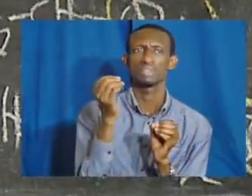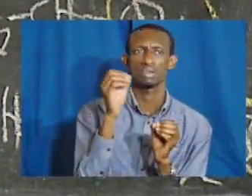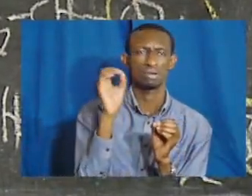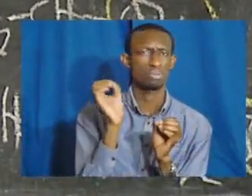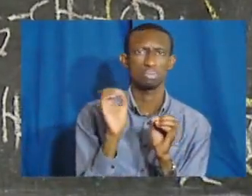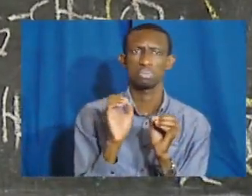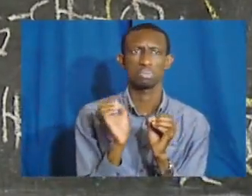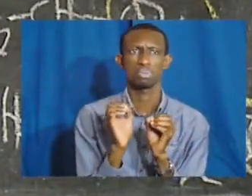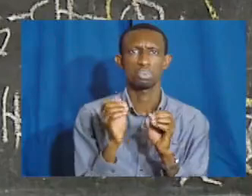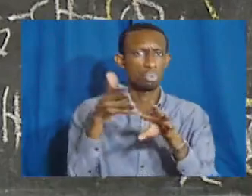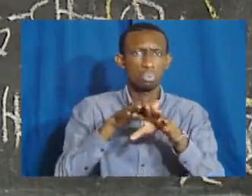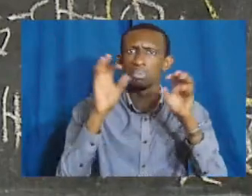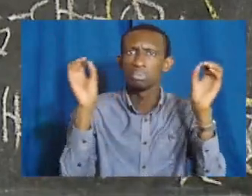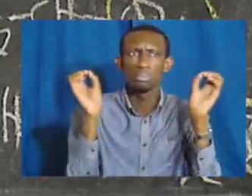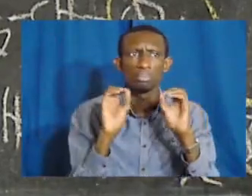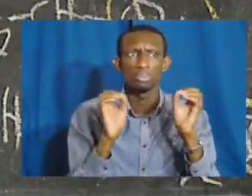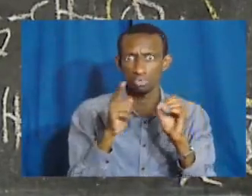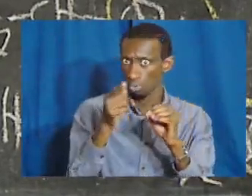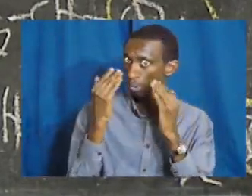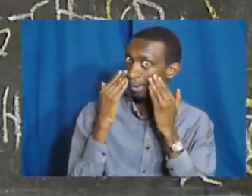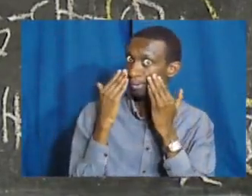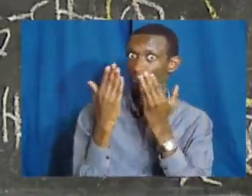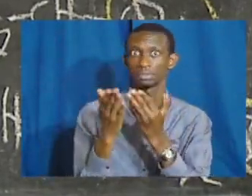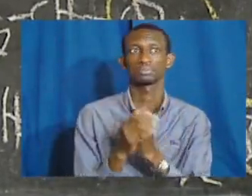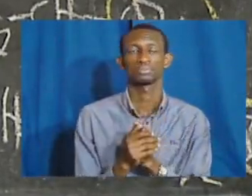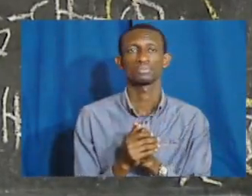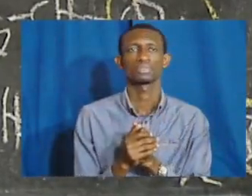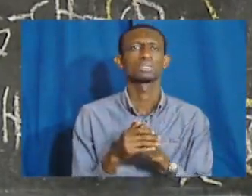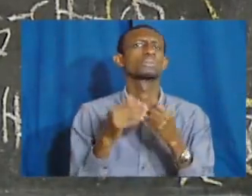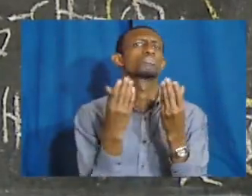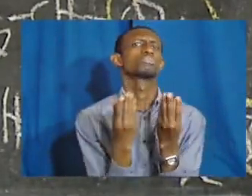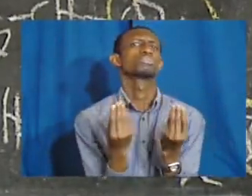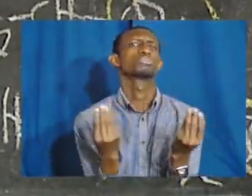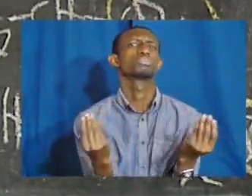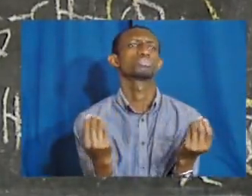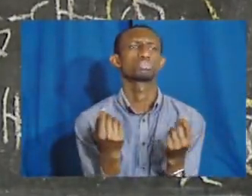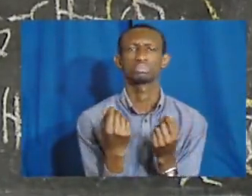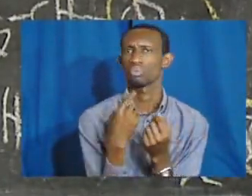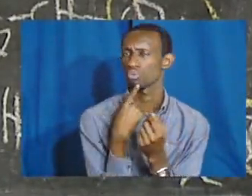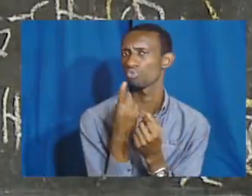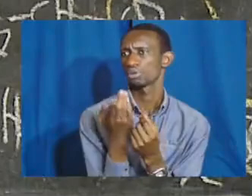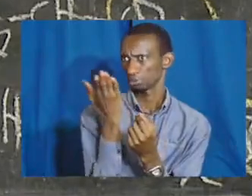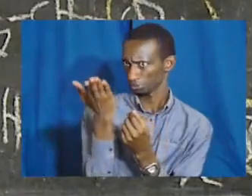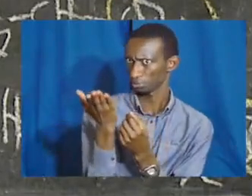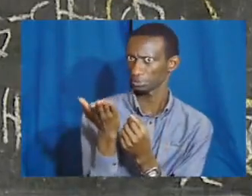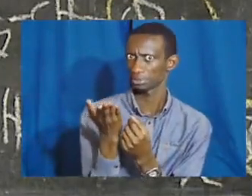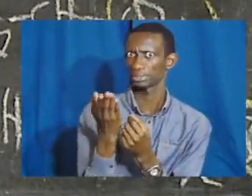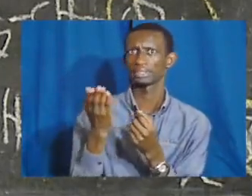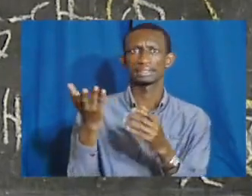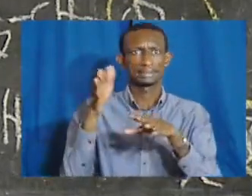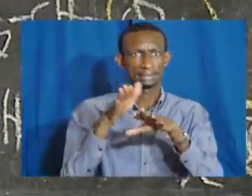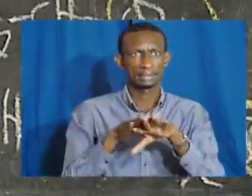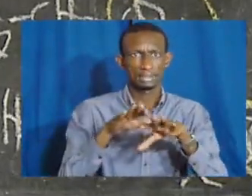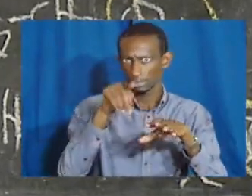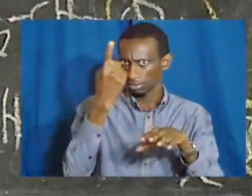doesn't have any hydrogen atom. So you look at the structure, you can easily tell this is a tertiary, this is a primary, or